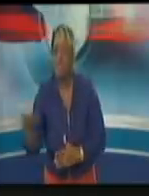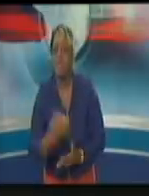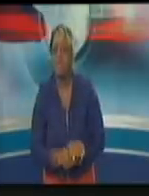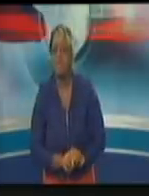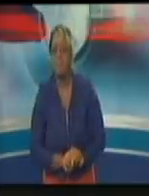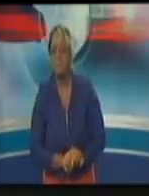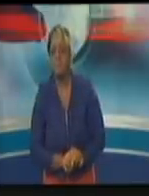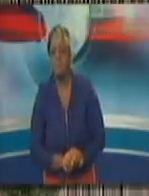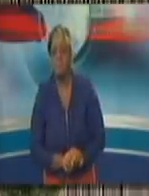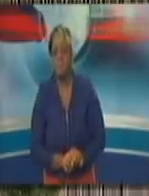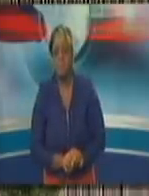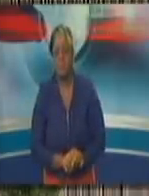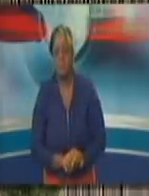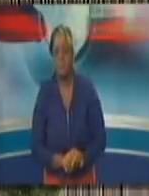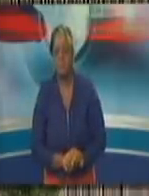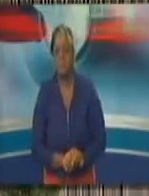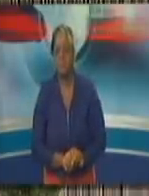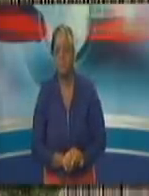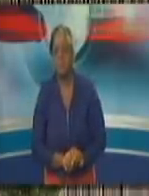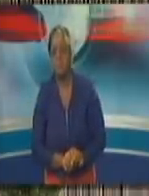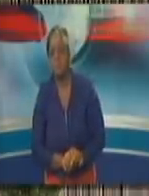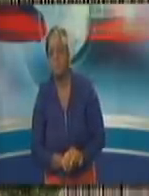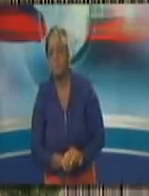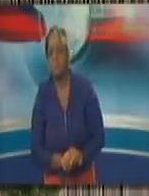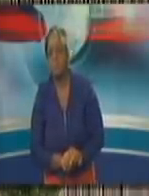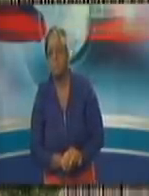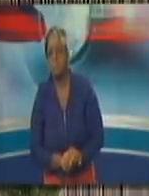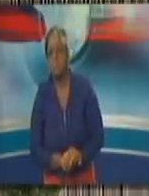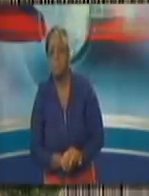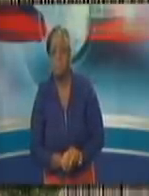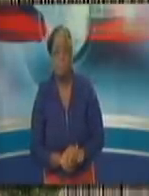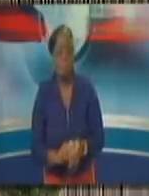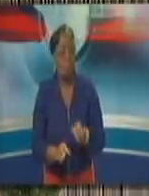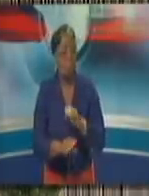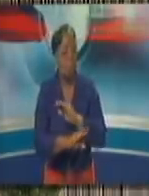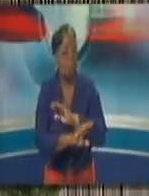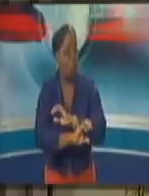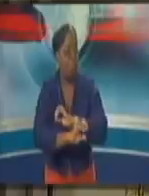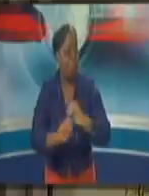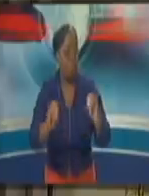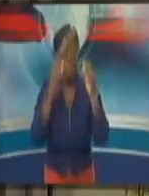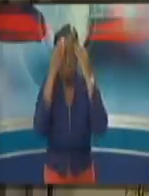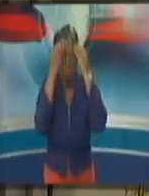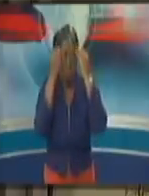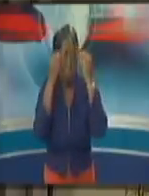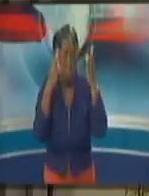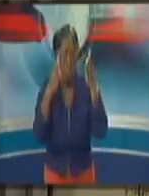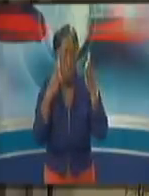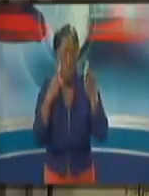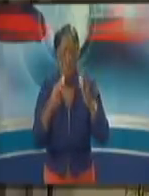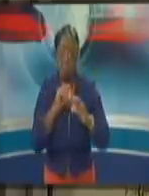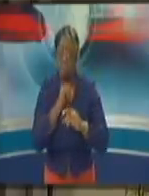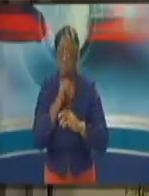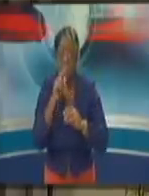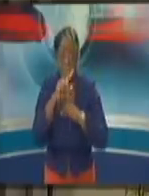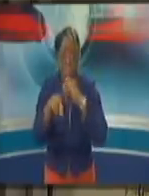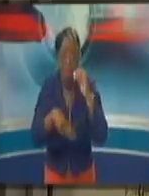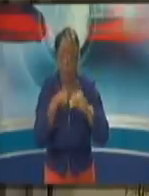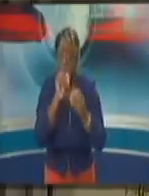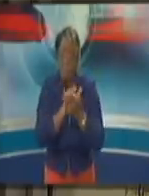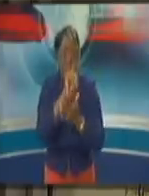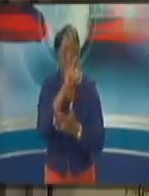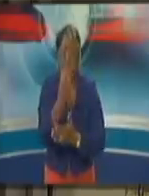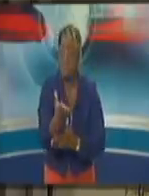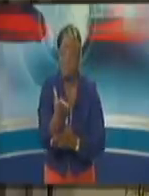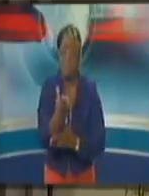facility. I have absolutely no information that the Eastern Correctional